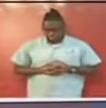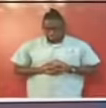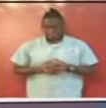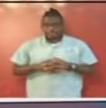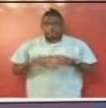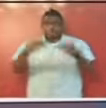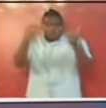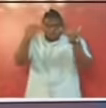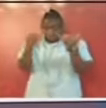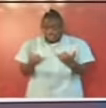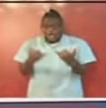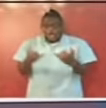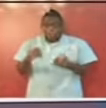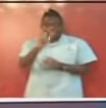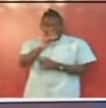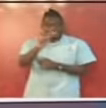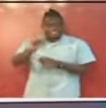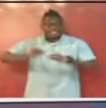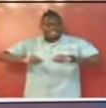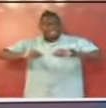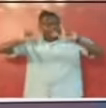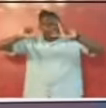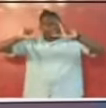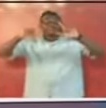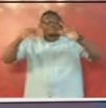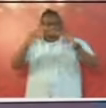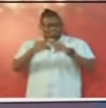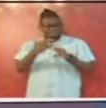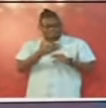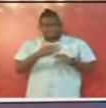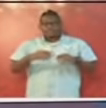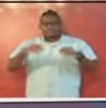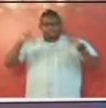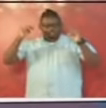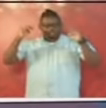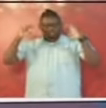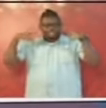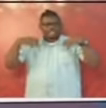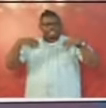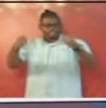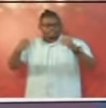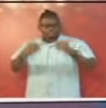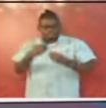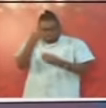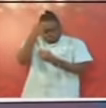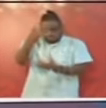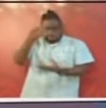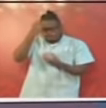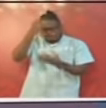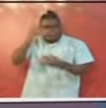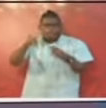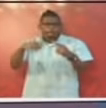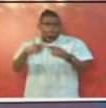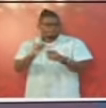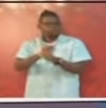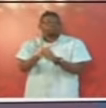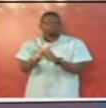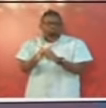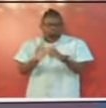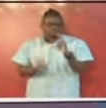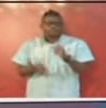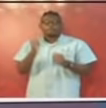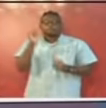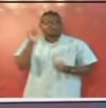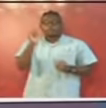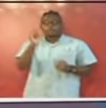This is TTT Live. I am DK Rostar. The Ministry of Health is giving an update on the status of COVID-19 in Trinidad and Tobago.